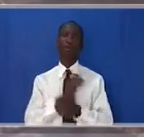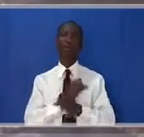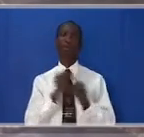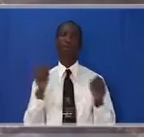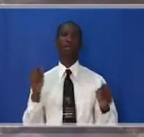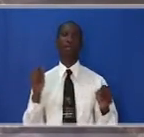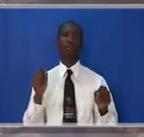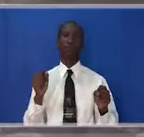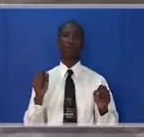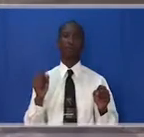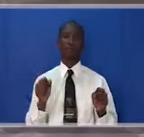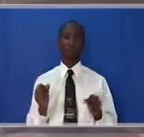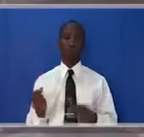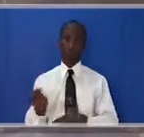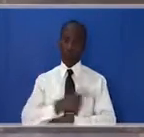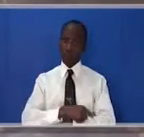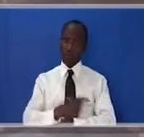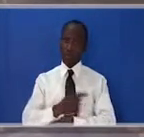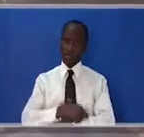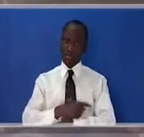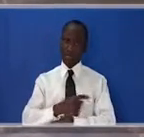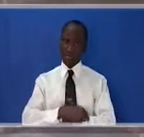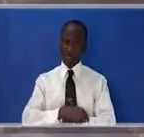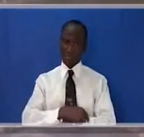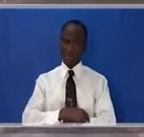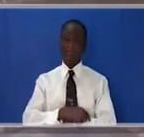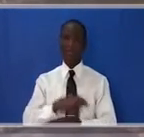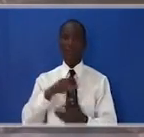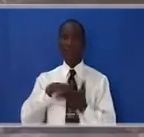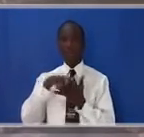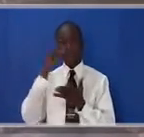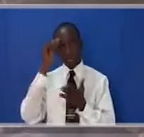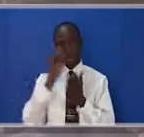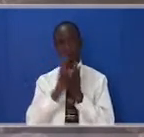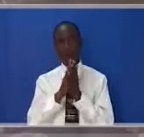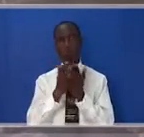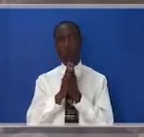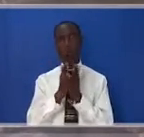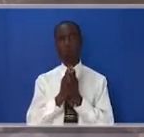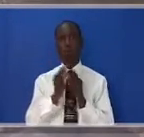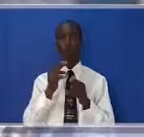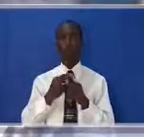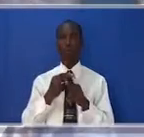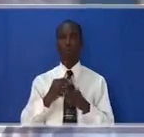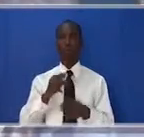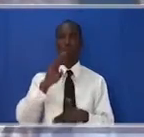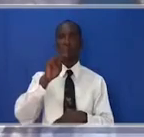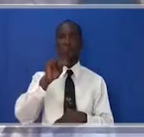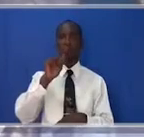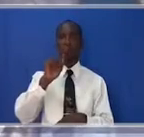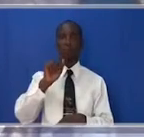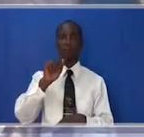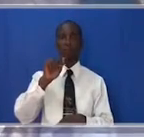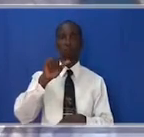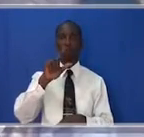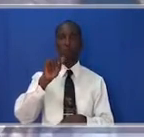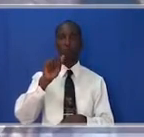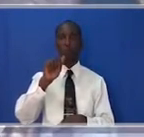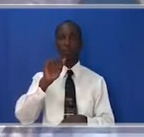edai ye behwe asemmi wo odifu Malachi enwoma eti enai nchichemu